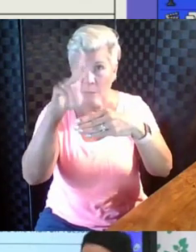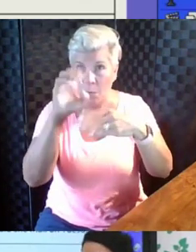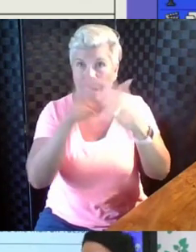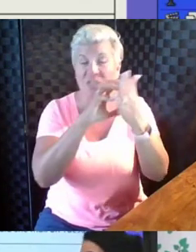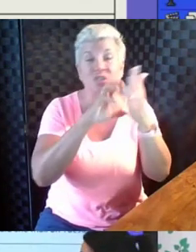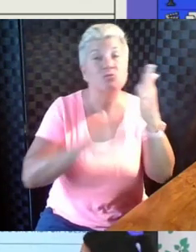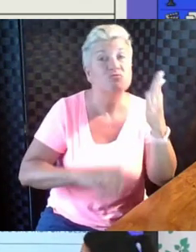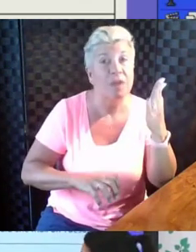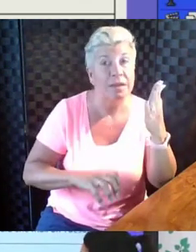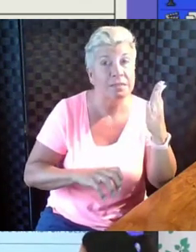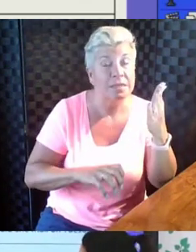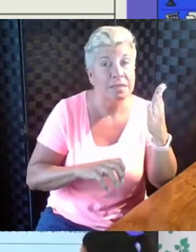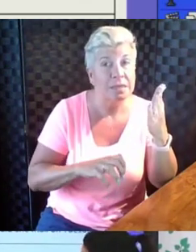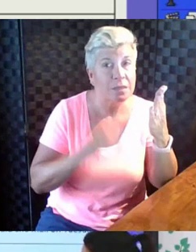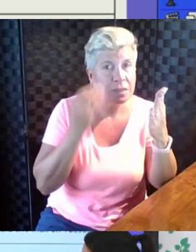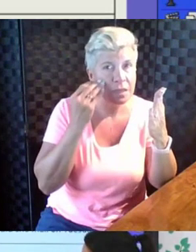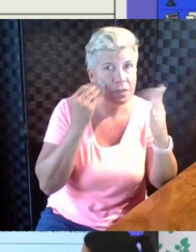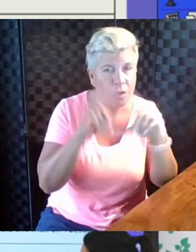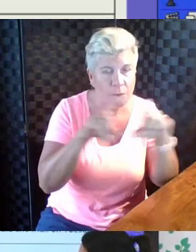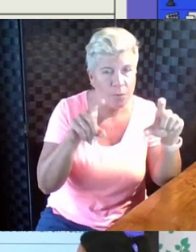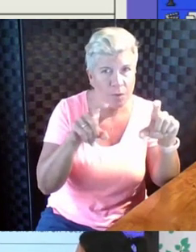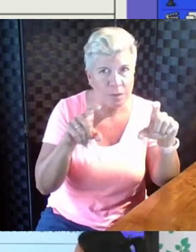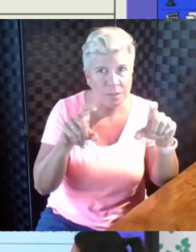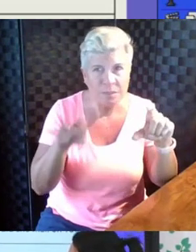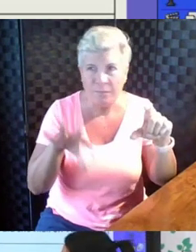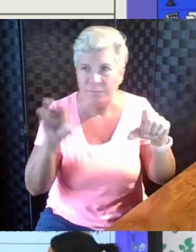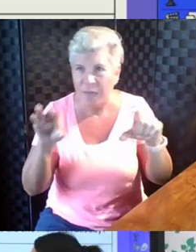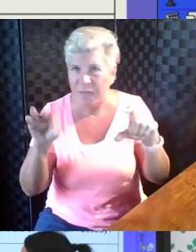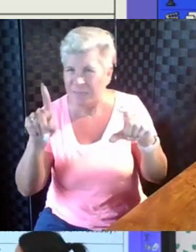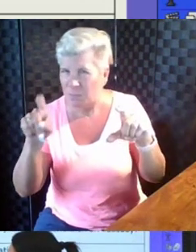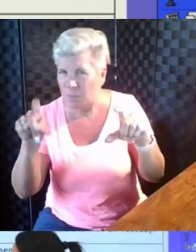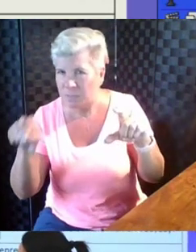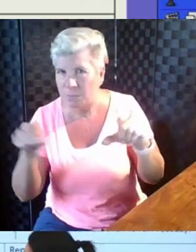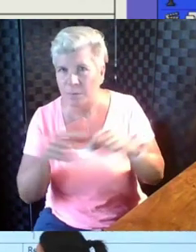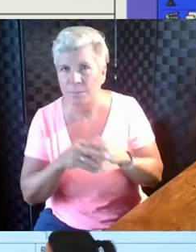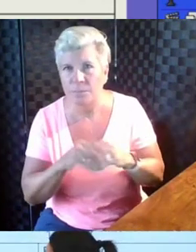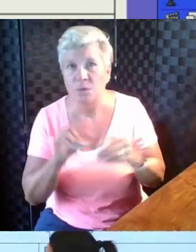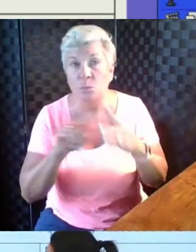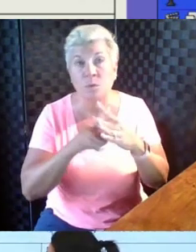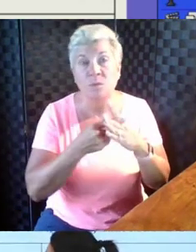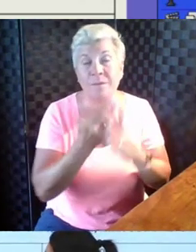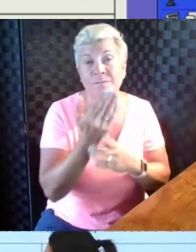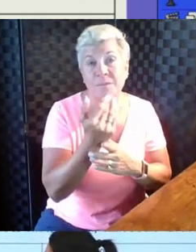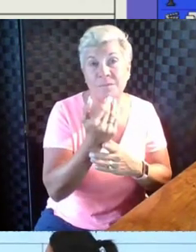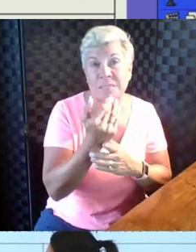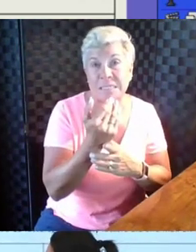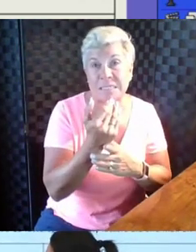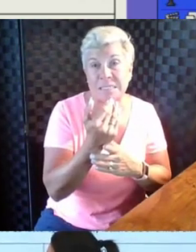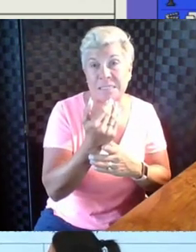subtracting the part we do know to find the missing part. So we'll start with 15.